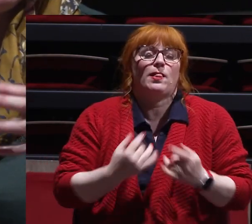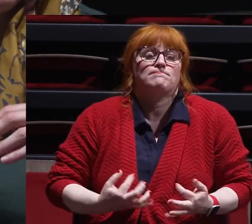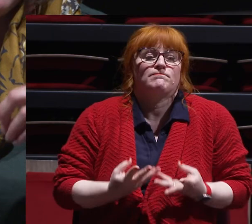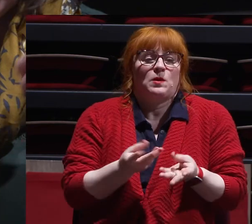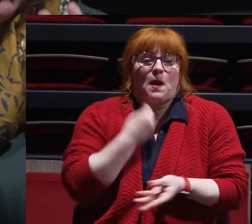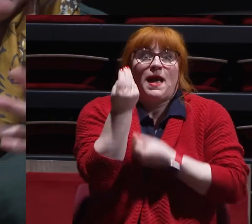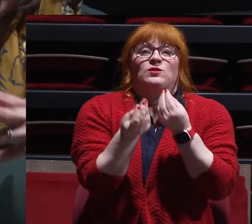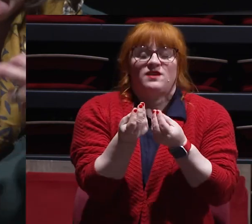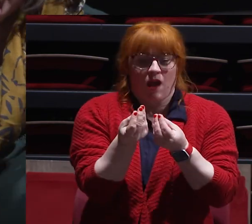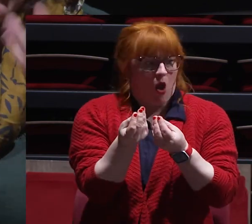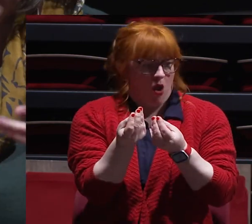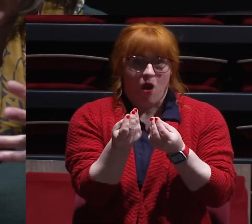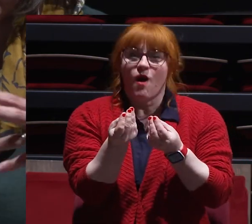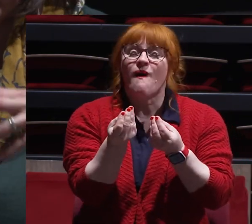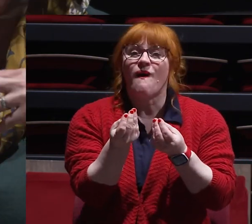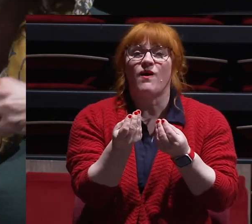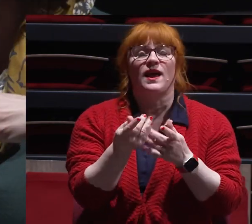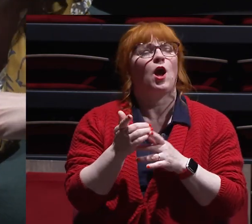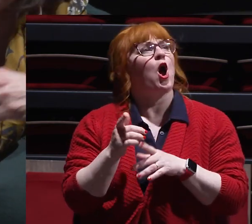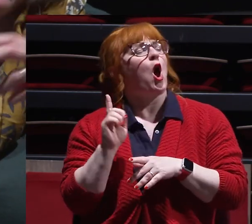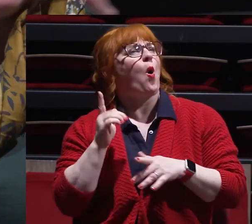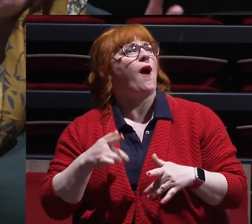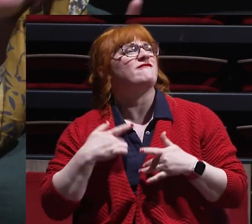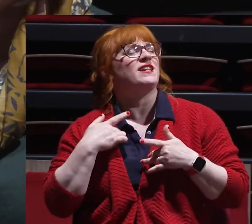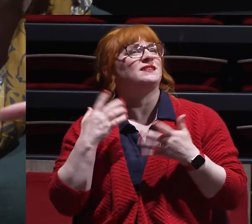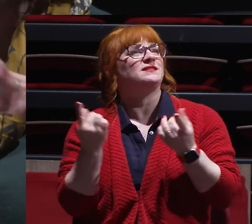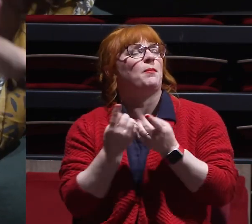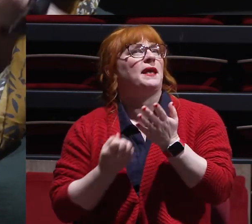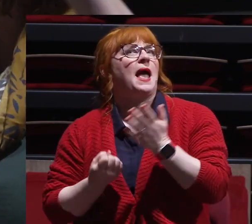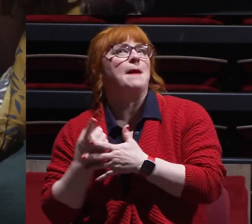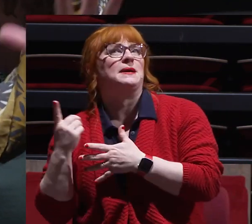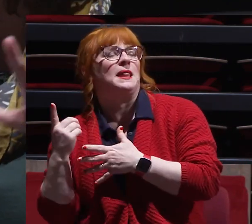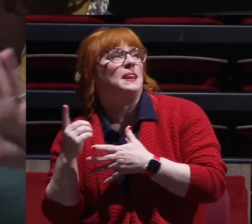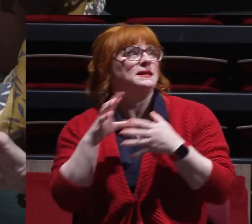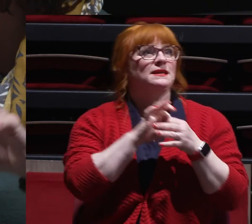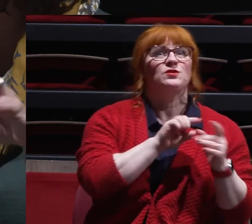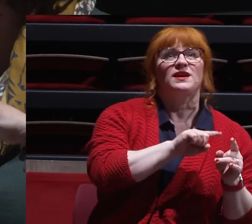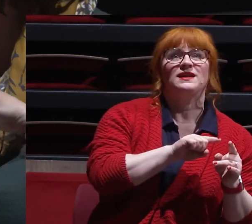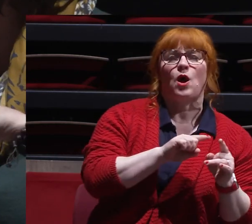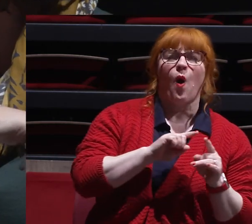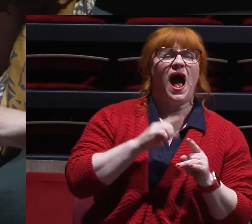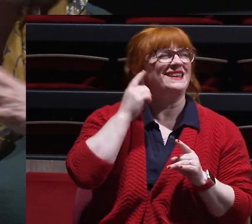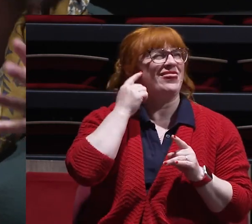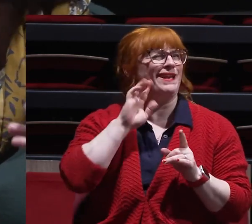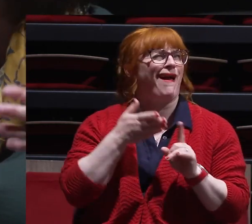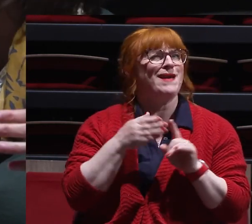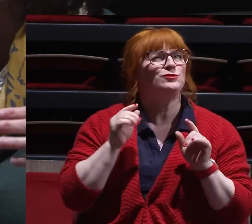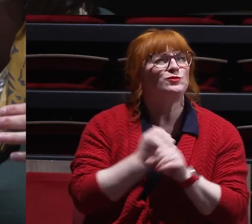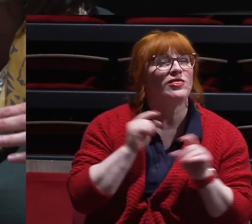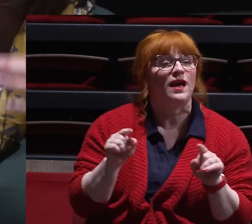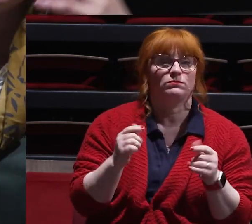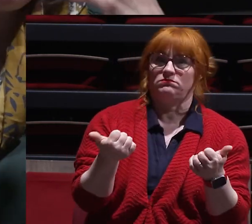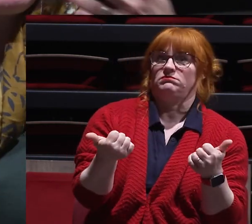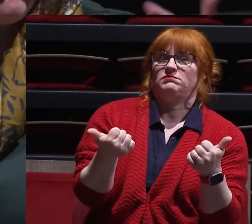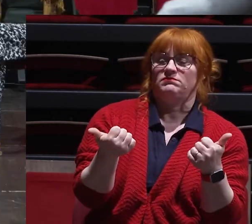things. Things will come out and you'll be like, oh, wow, there's a lovely like little link or an echo here, or this has happened and I never intended